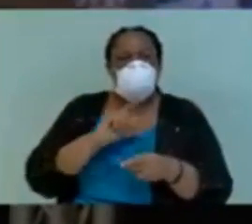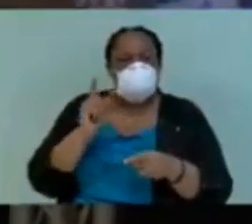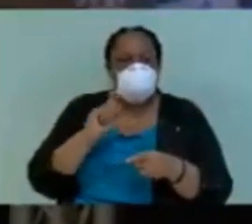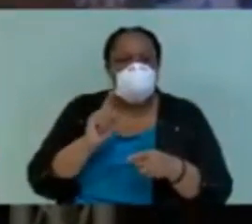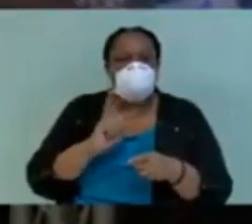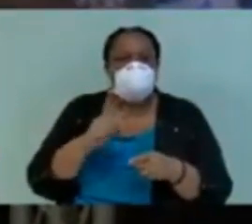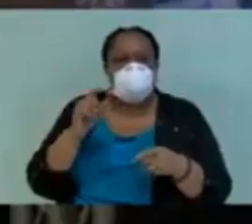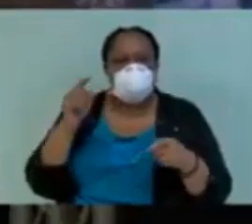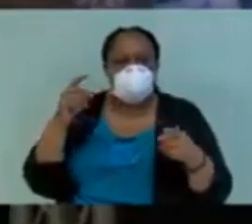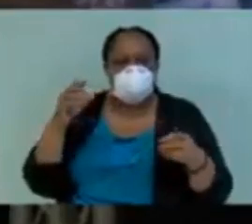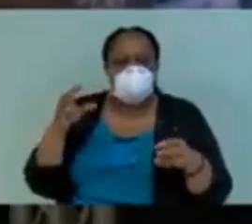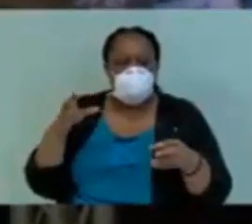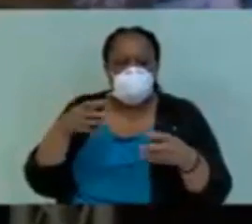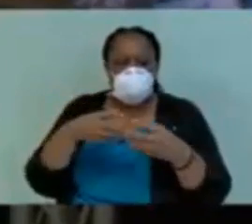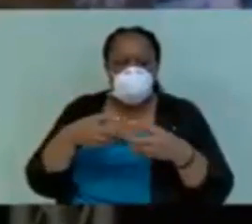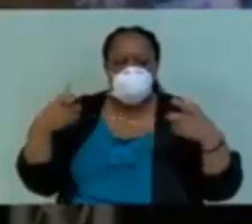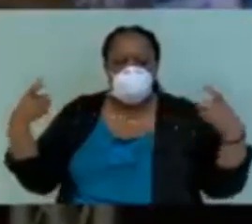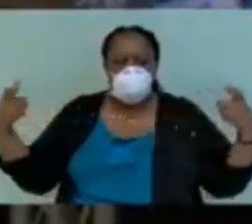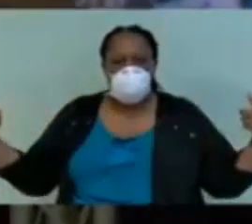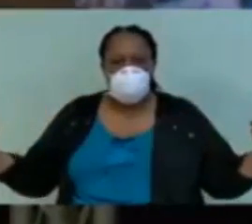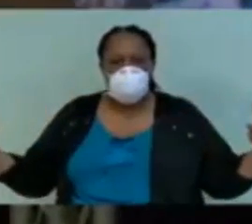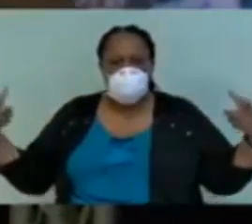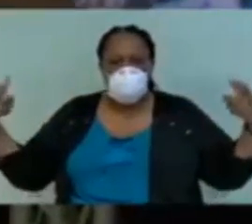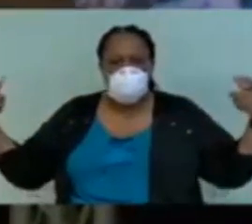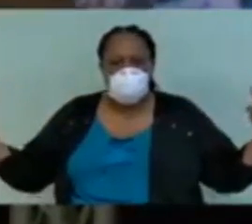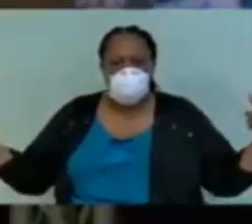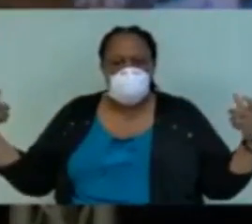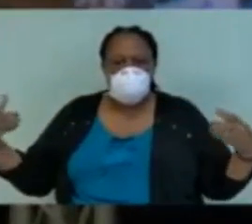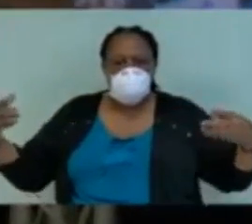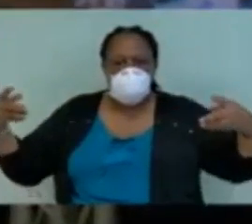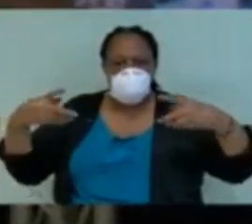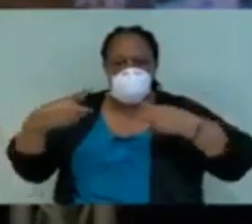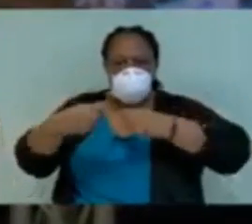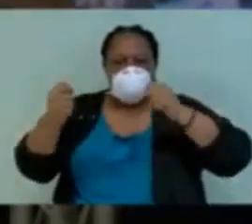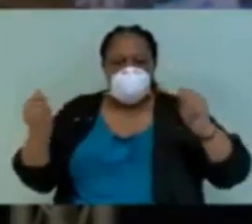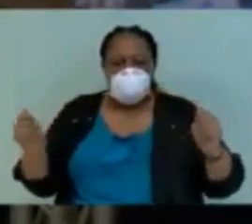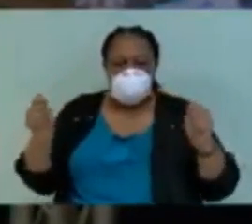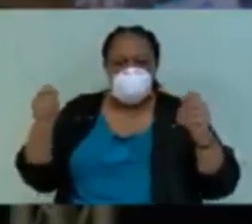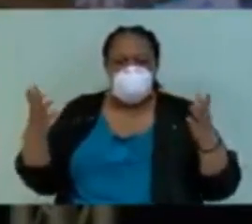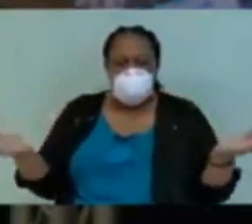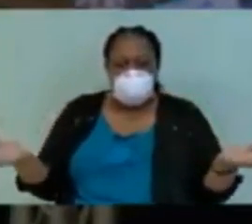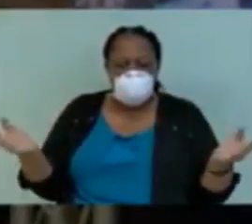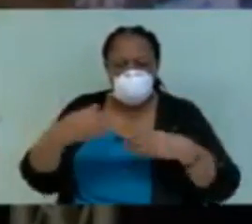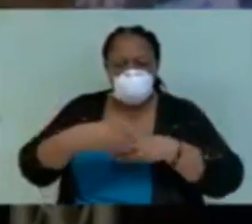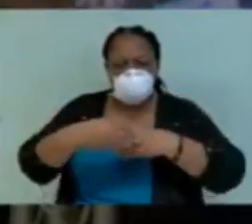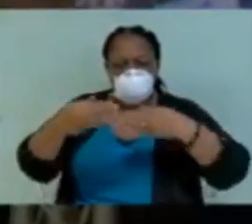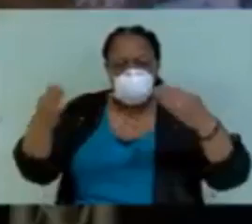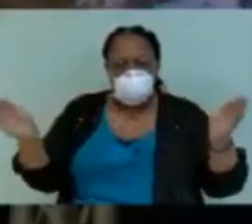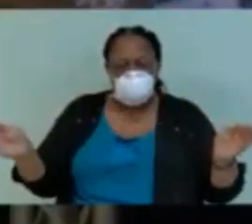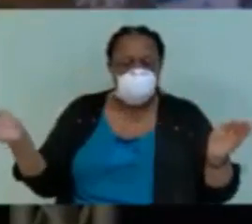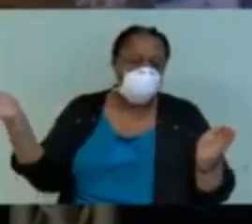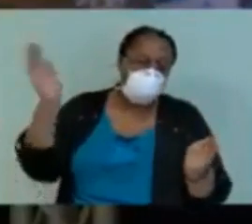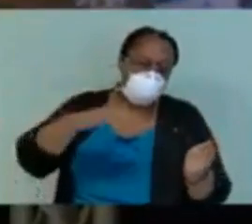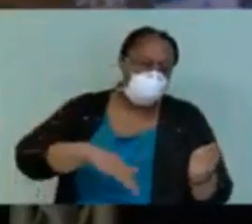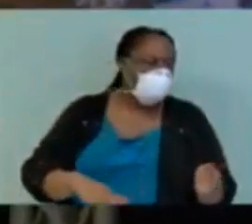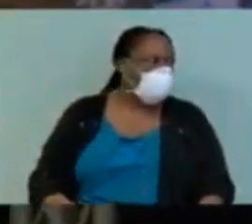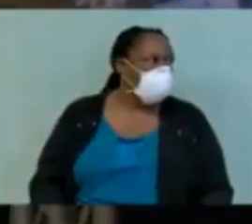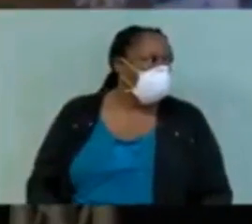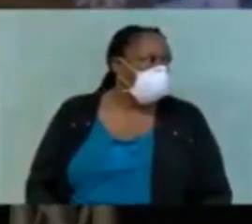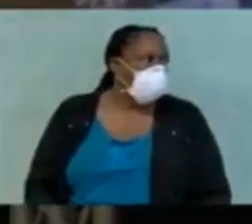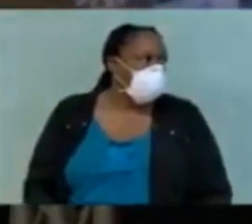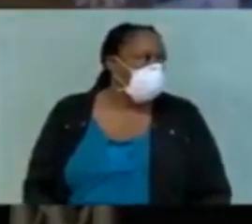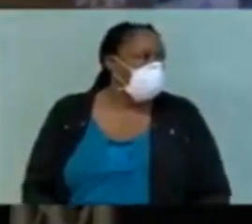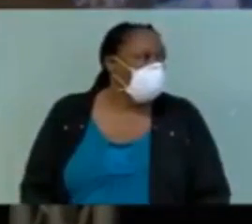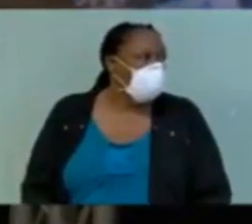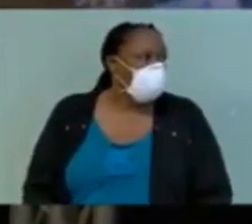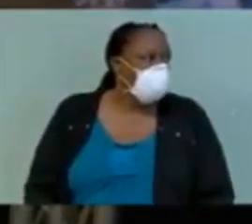containers to ensure the supermarkets, the pharmacies are well stocked. But it is in